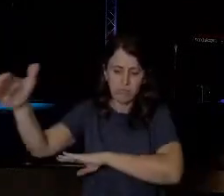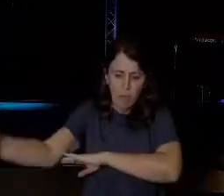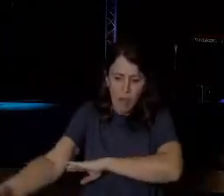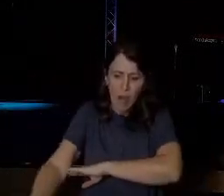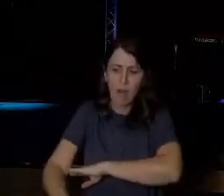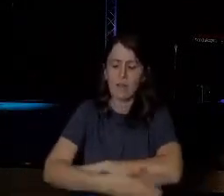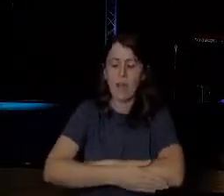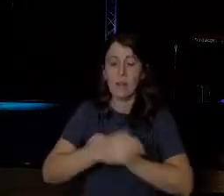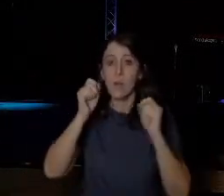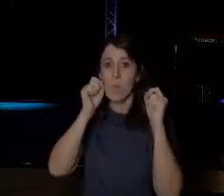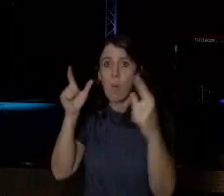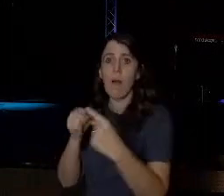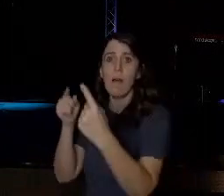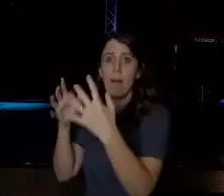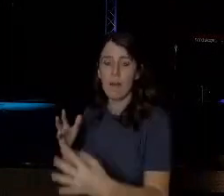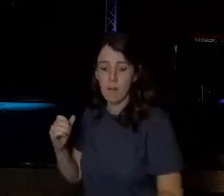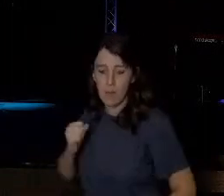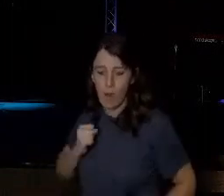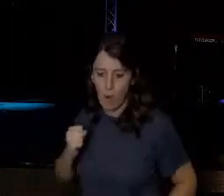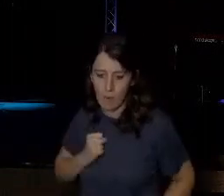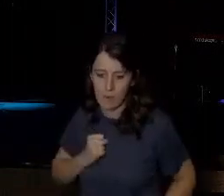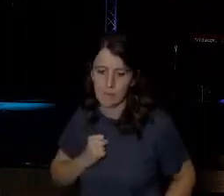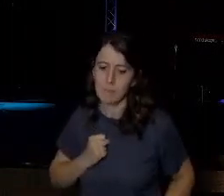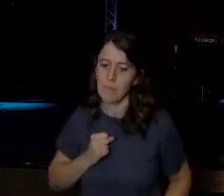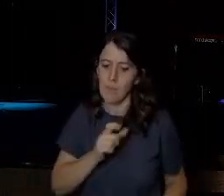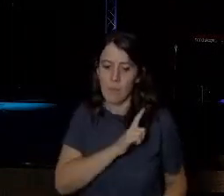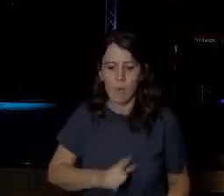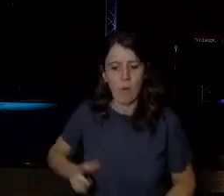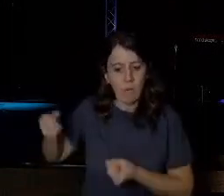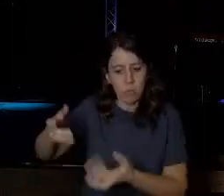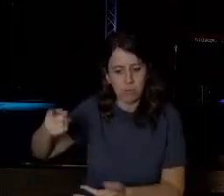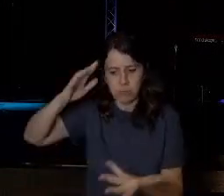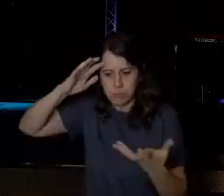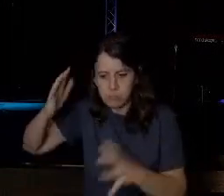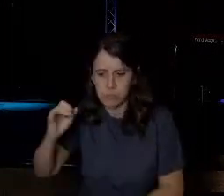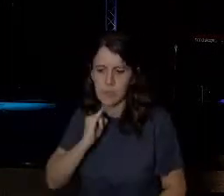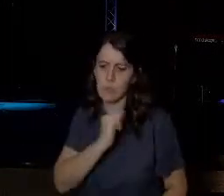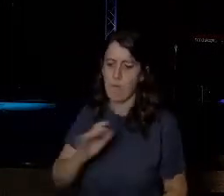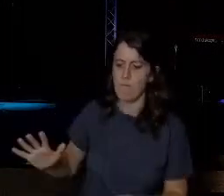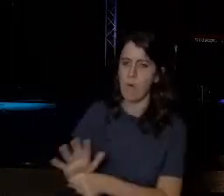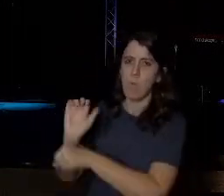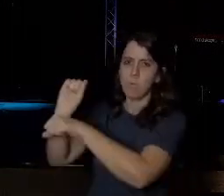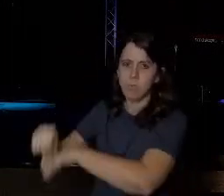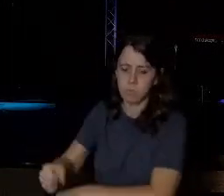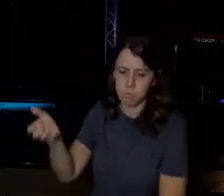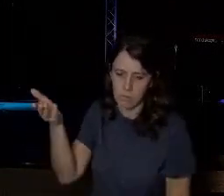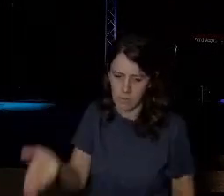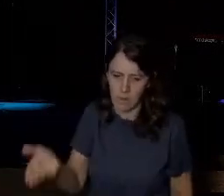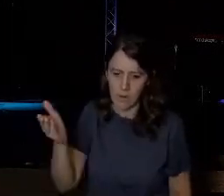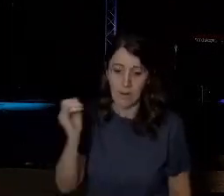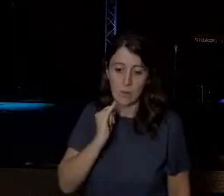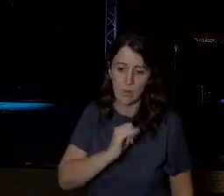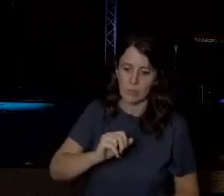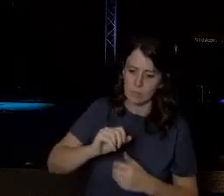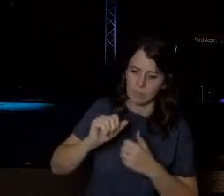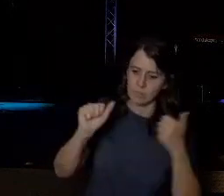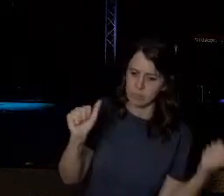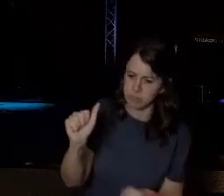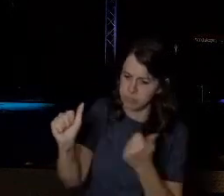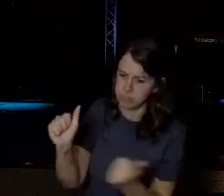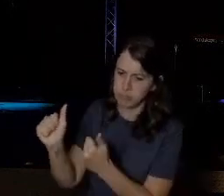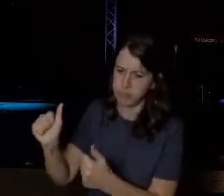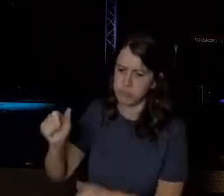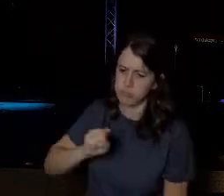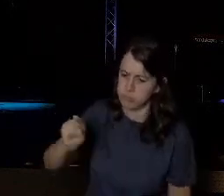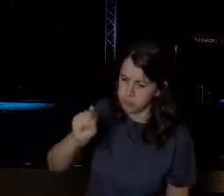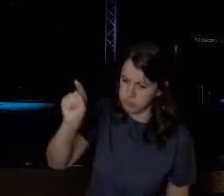before Israel, so Joshua and the Israelites defeated them completely at Gibeon. Israel pursued them along the road going